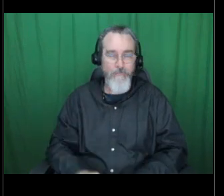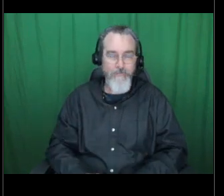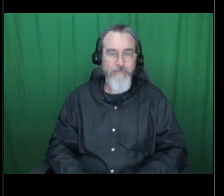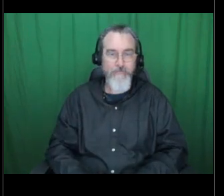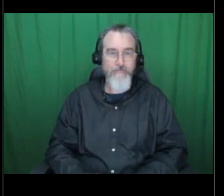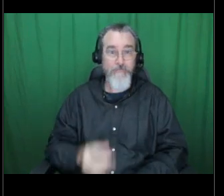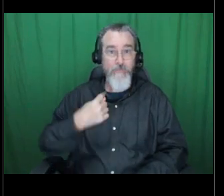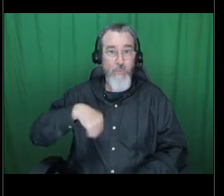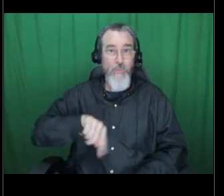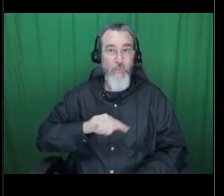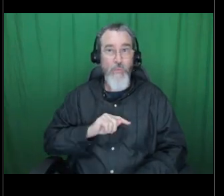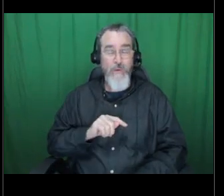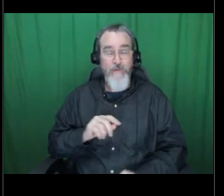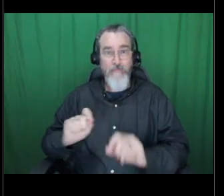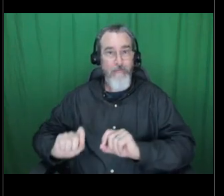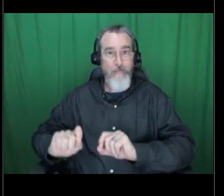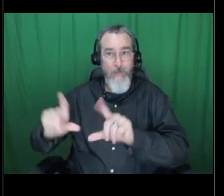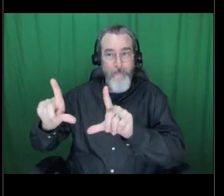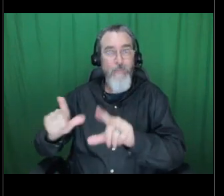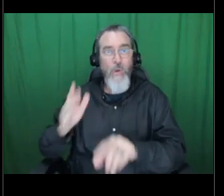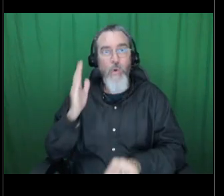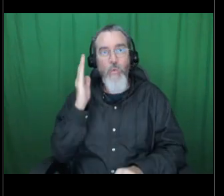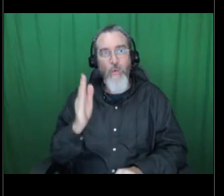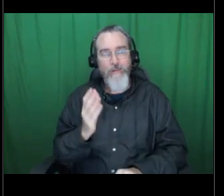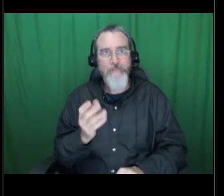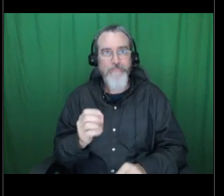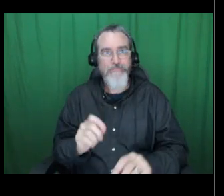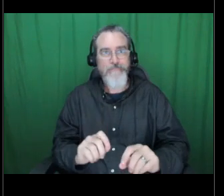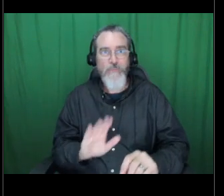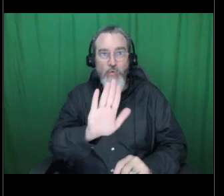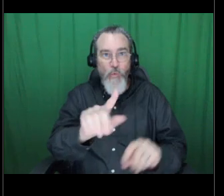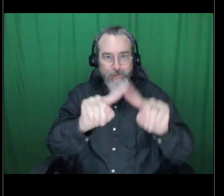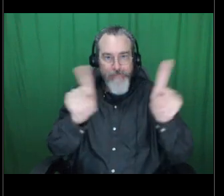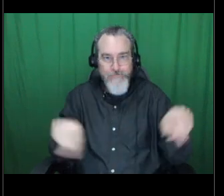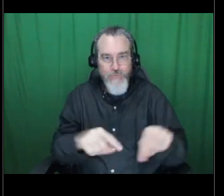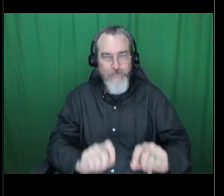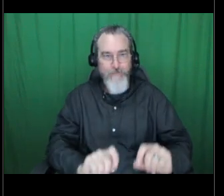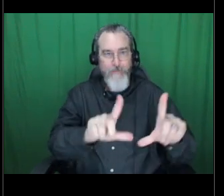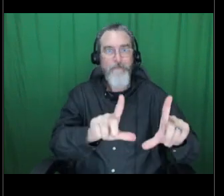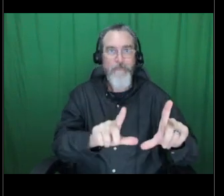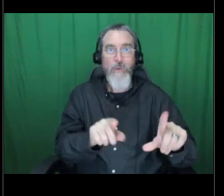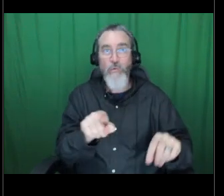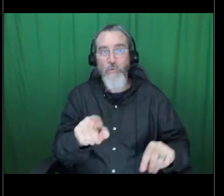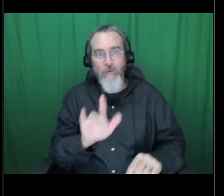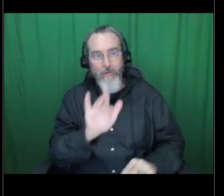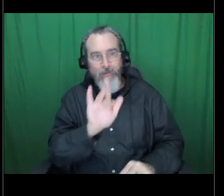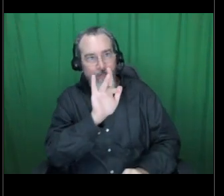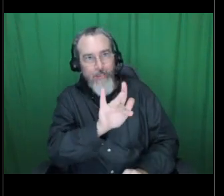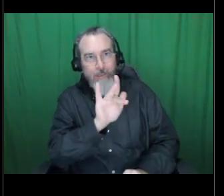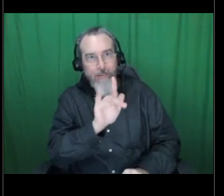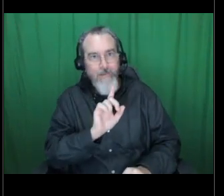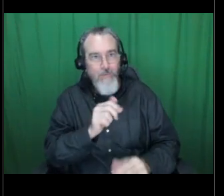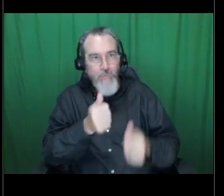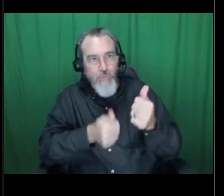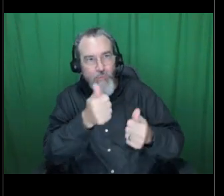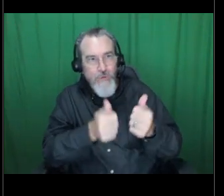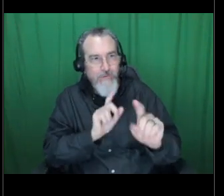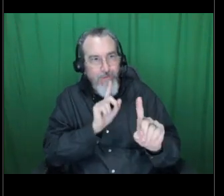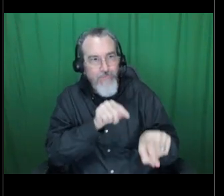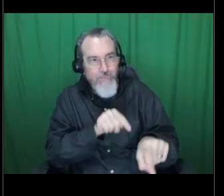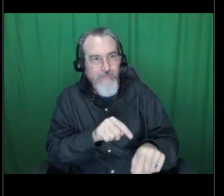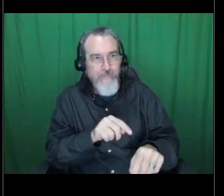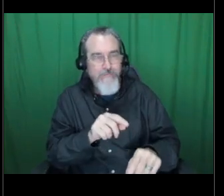they will automatically appear. To select your answer, click the circle next to the answer and hit